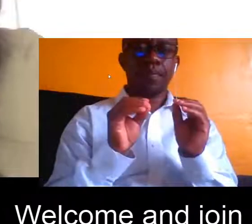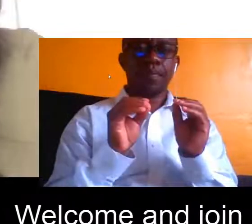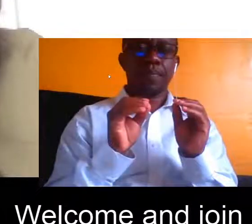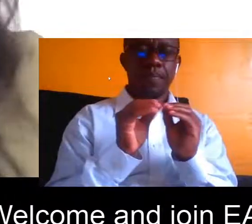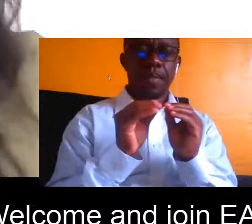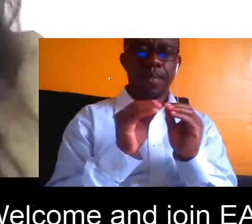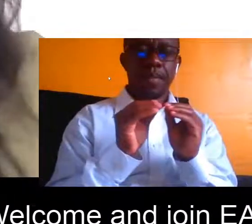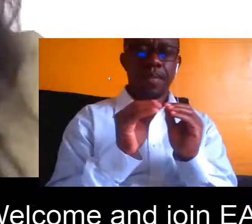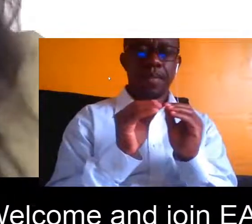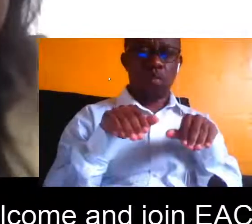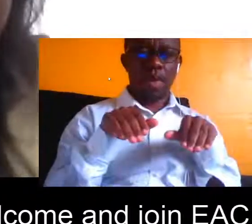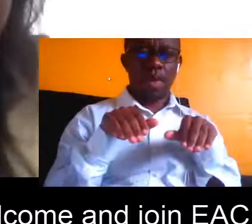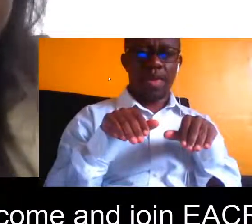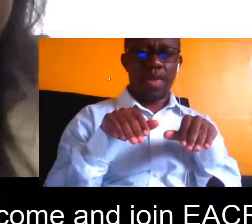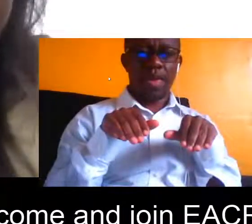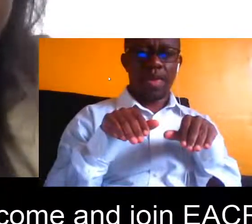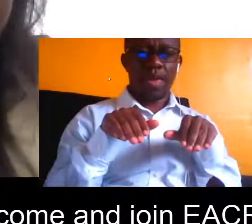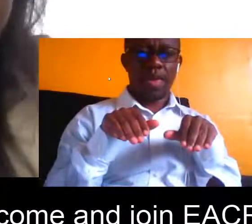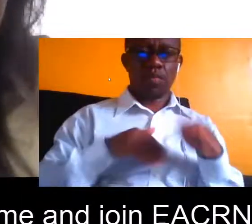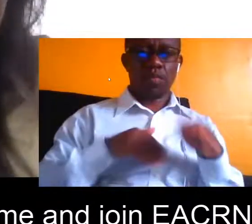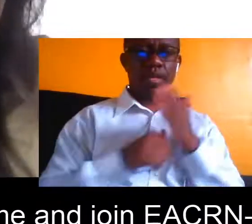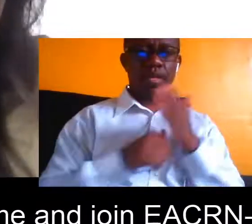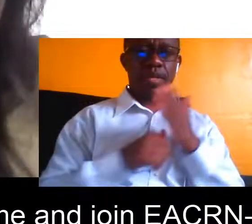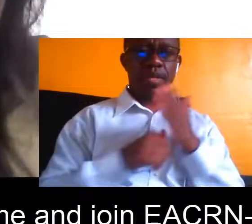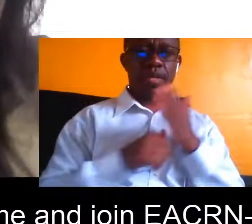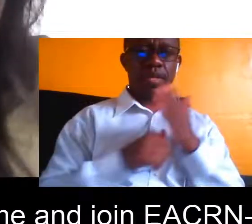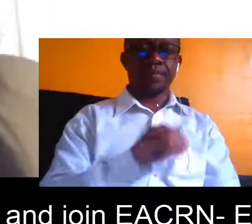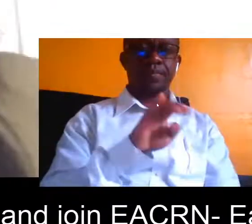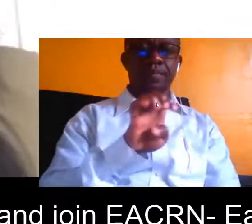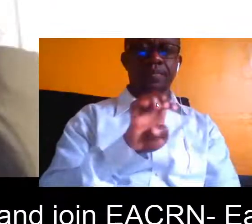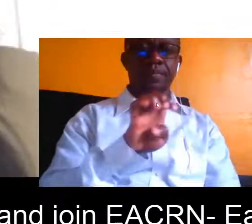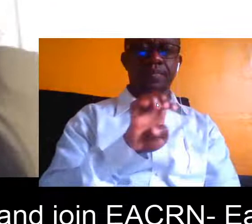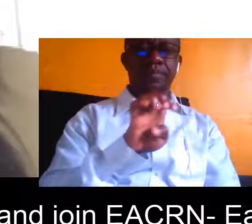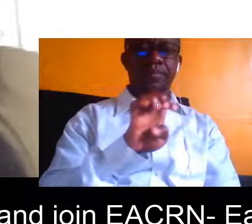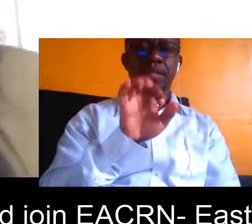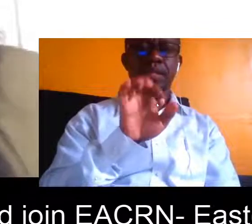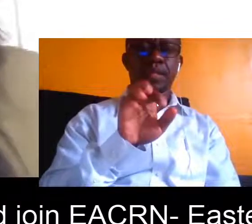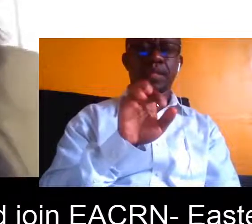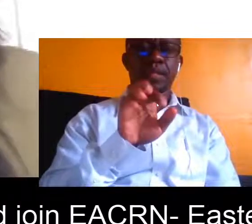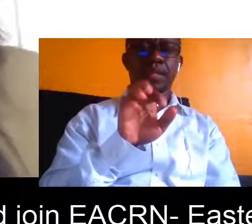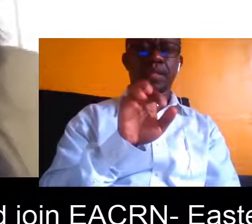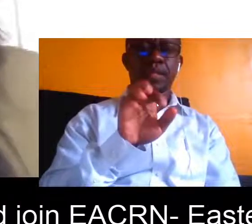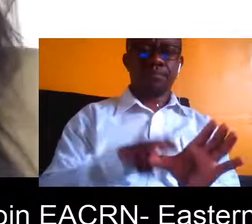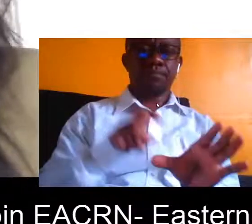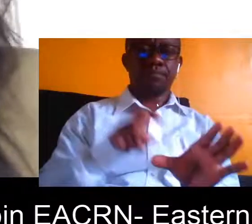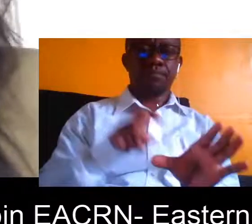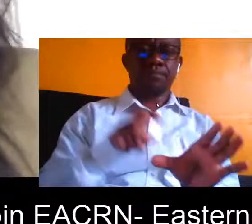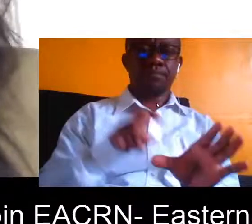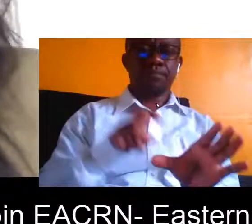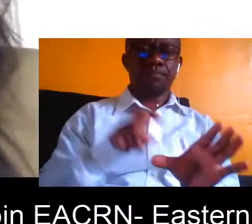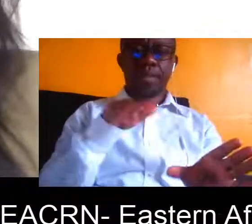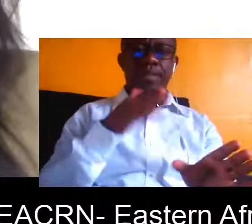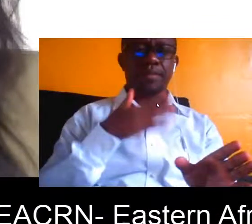stepped out. If you just give me a moment so that I set up.